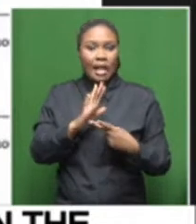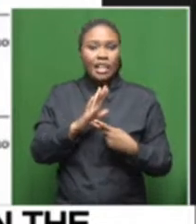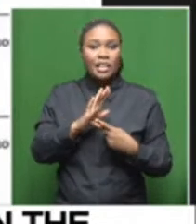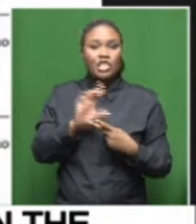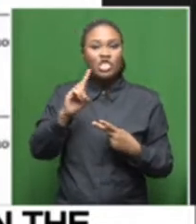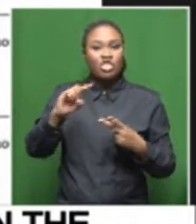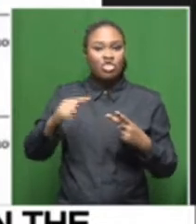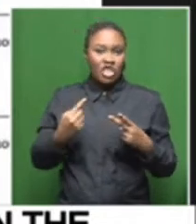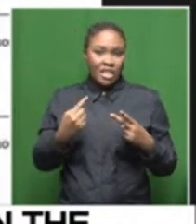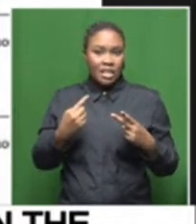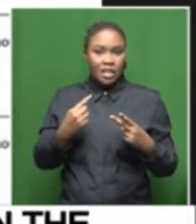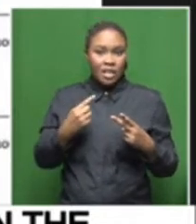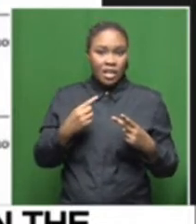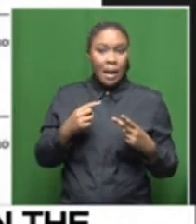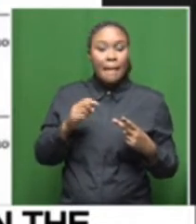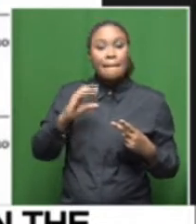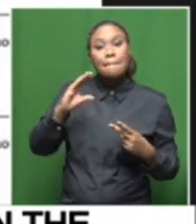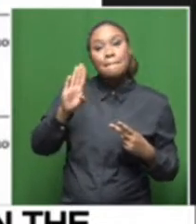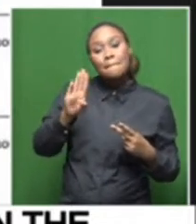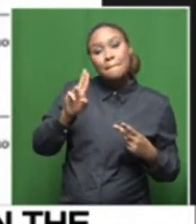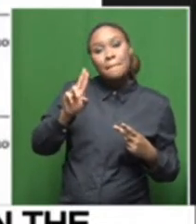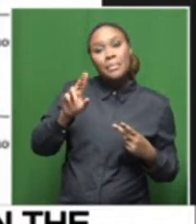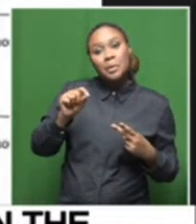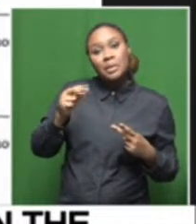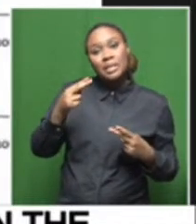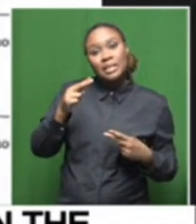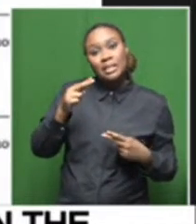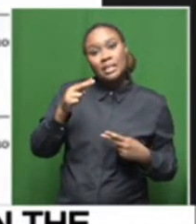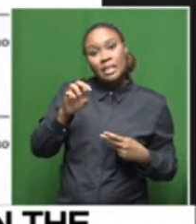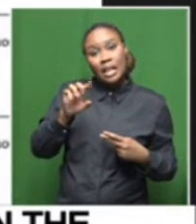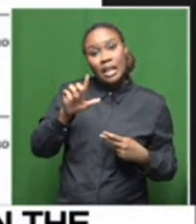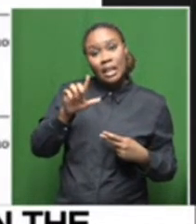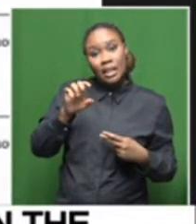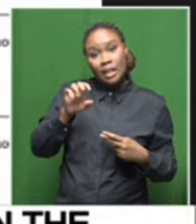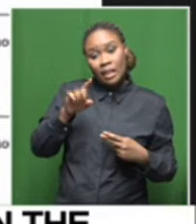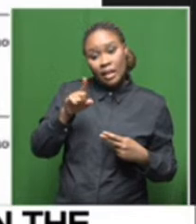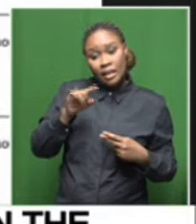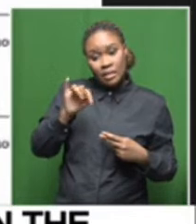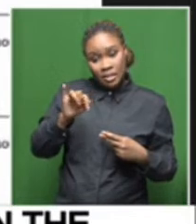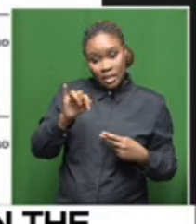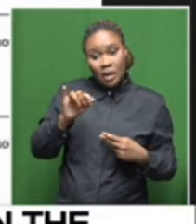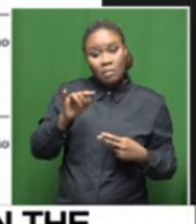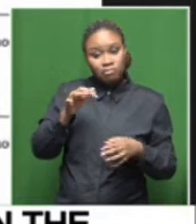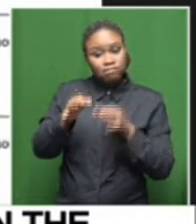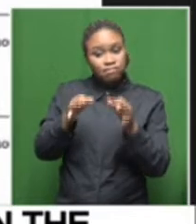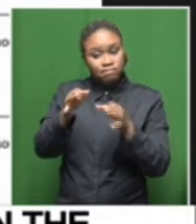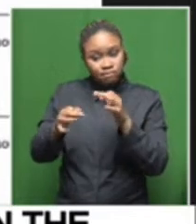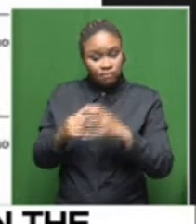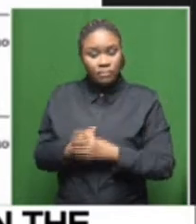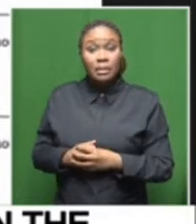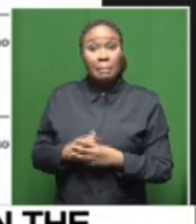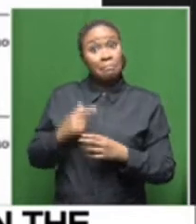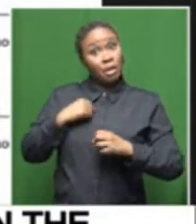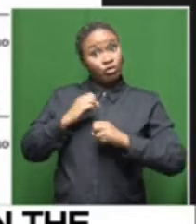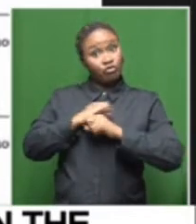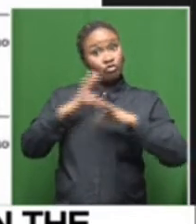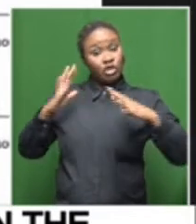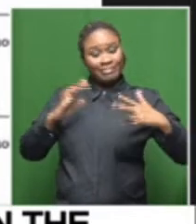that. So let me just immediately start on the question number 3.